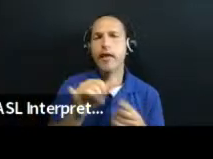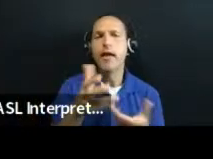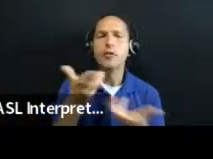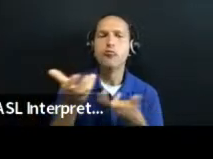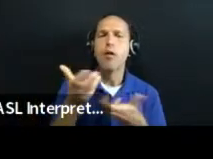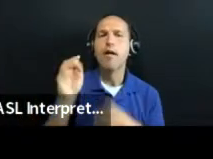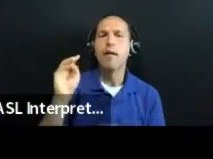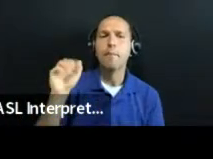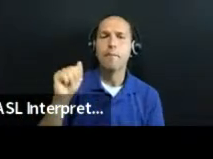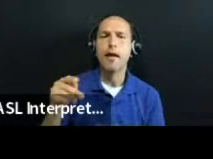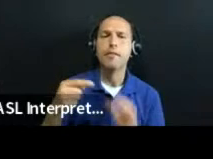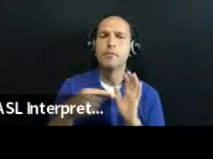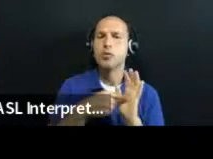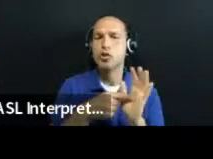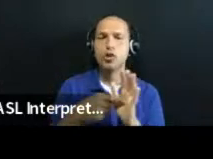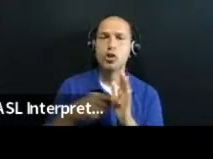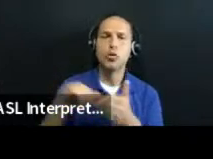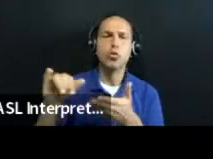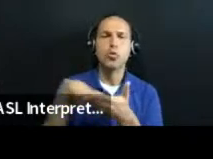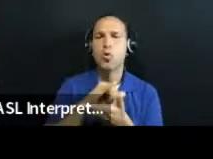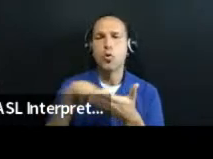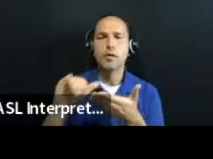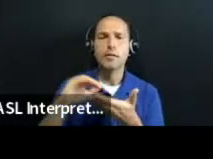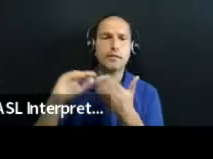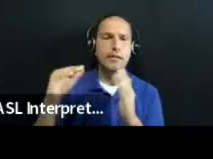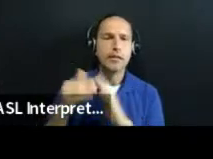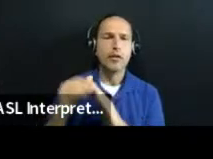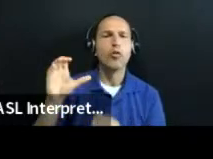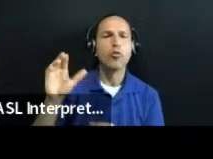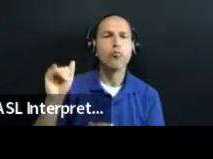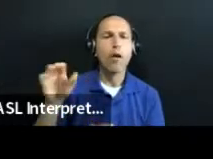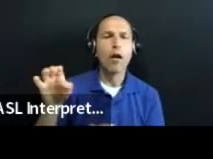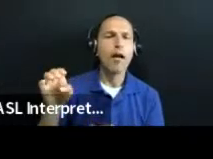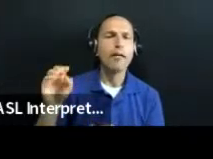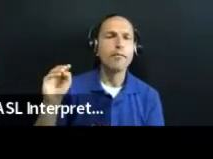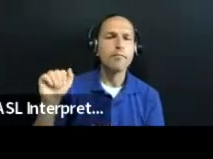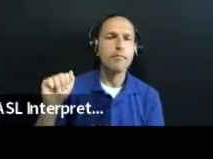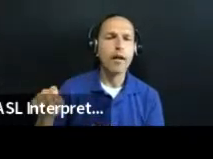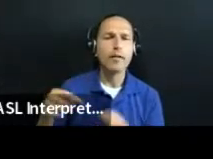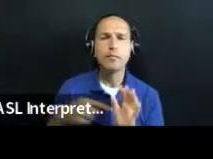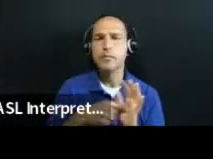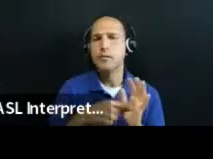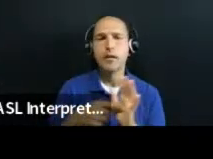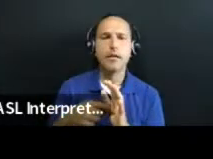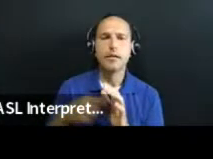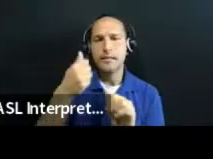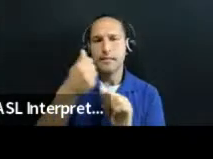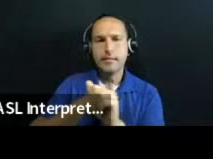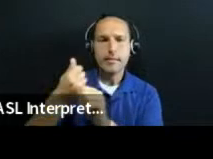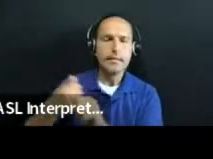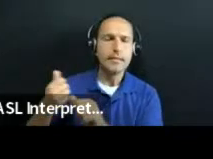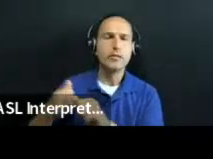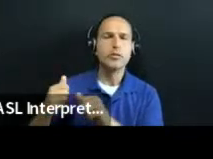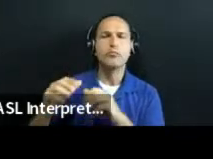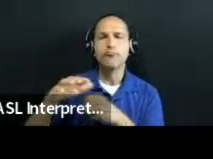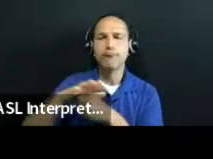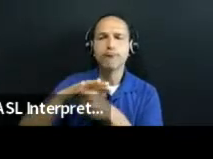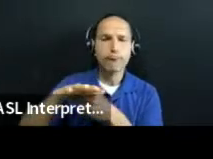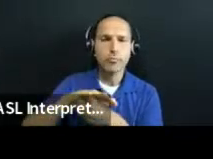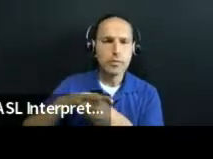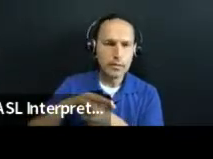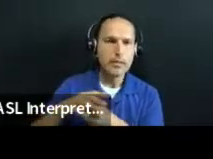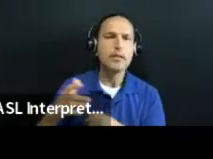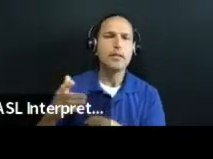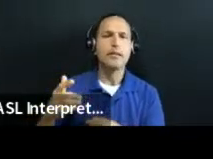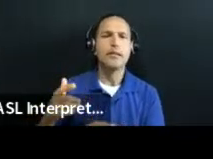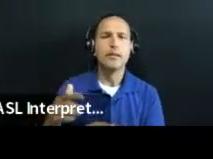that displays New York City crime map that allows you to view crime by precinct, aggregated